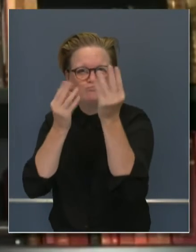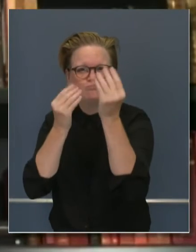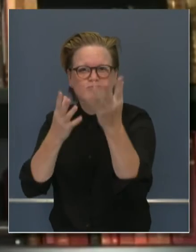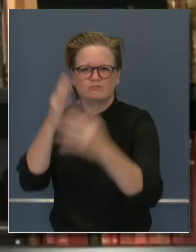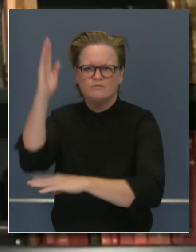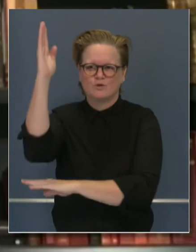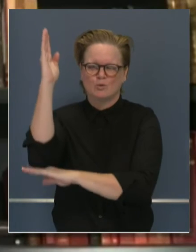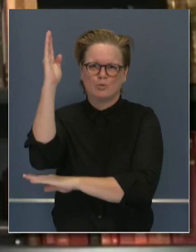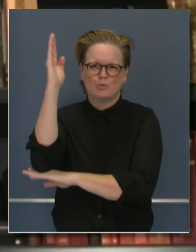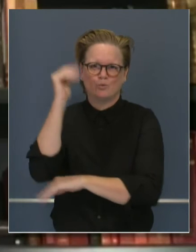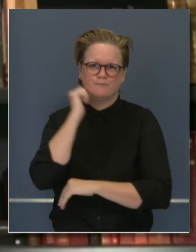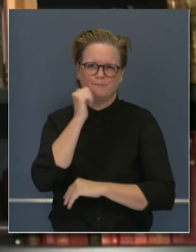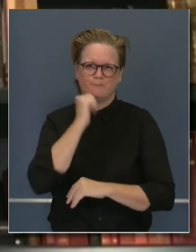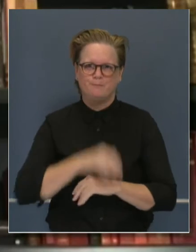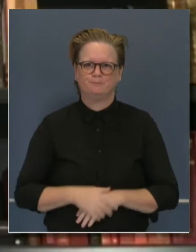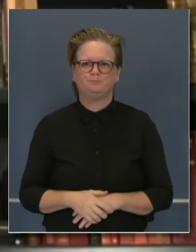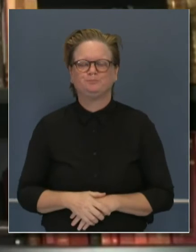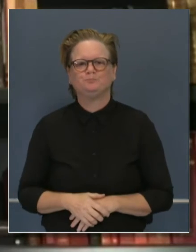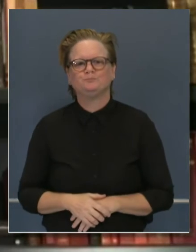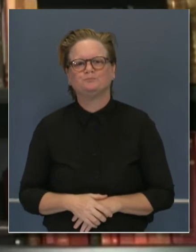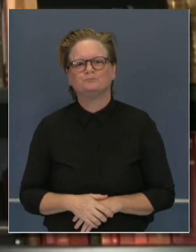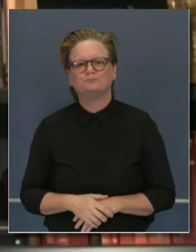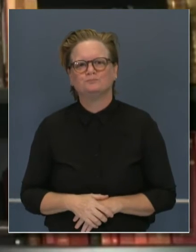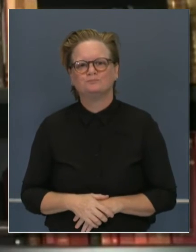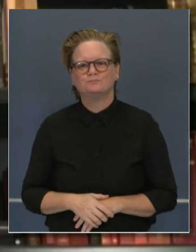we happy now answer any questions.